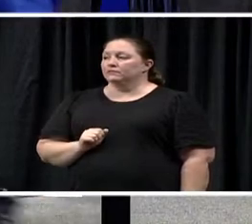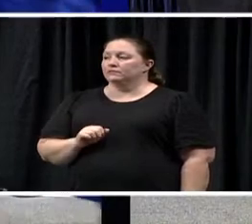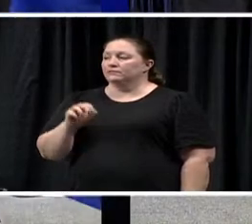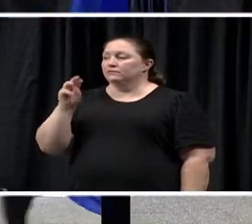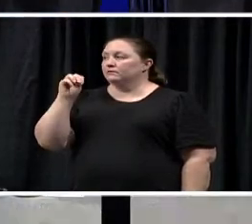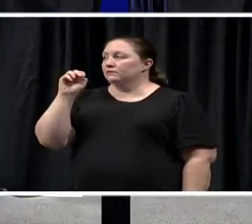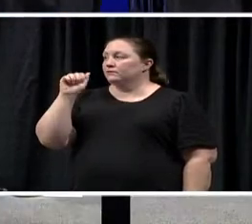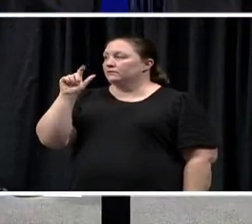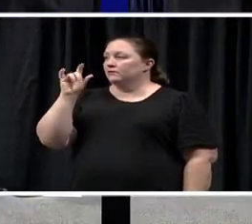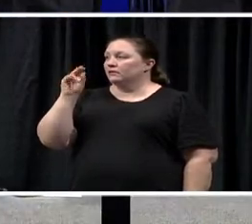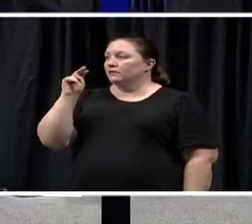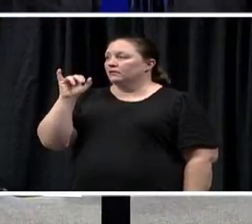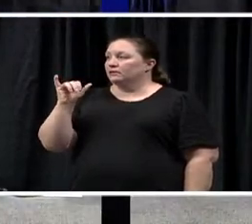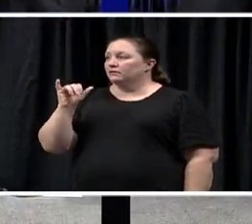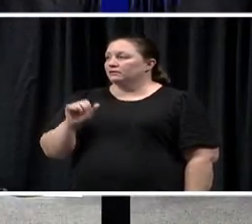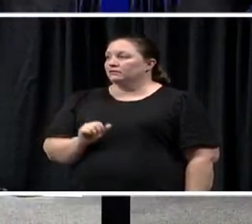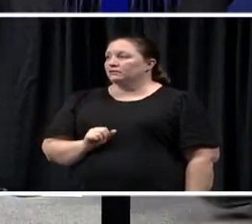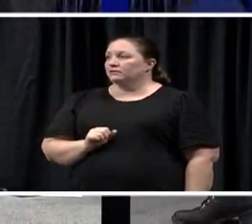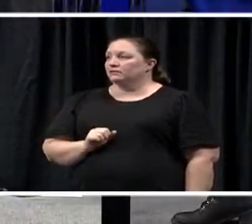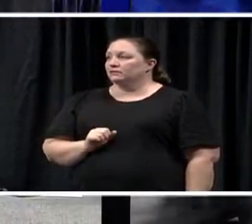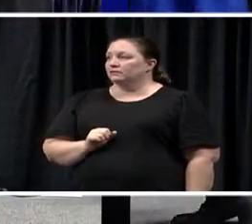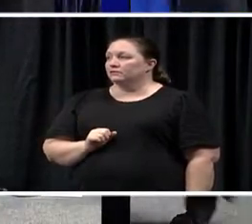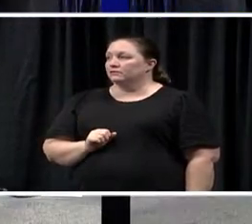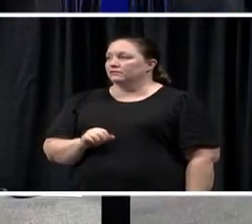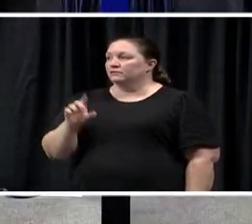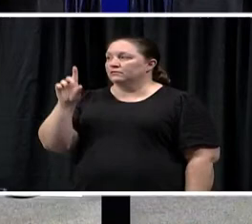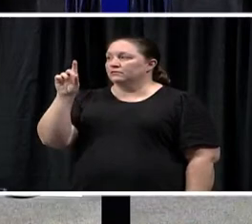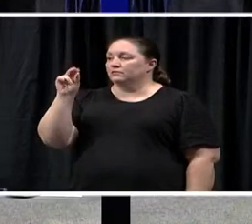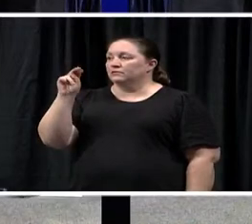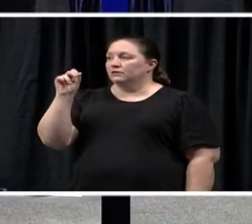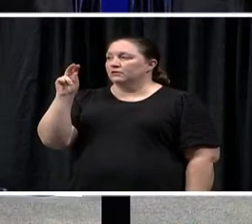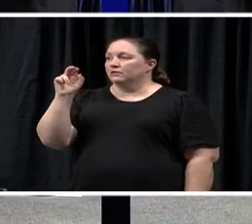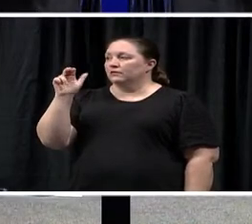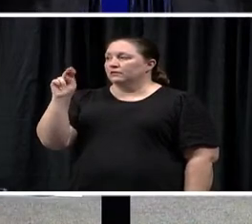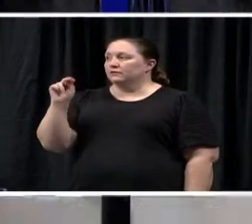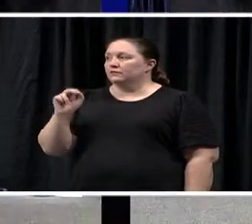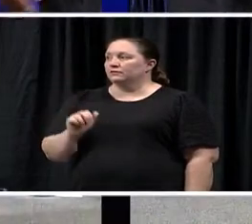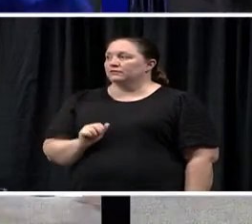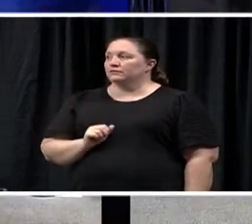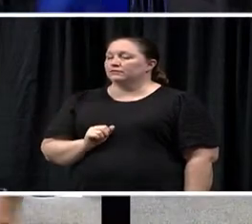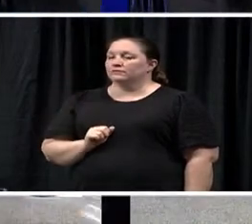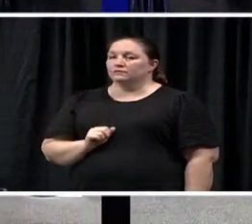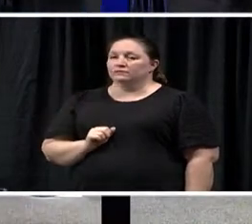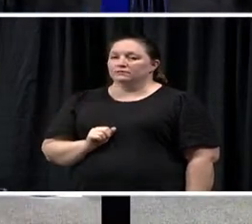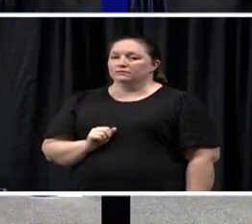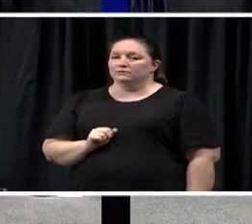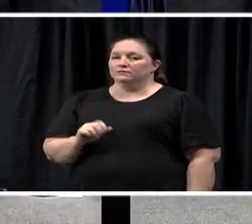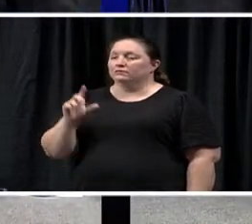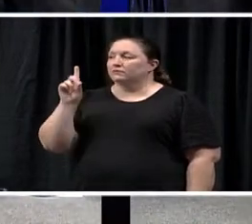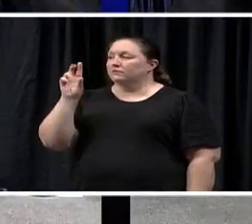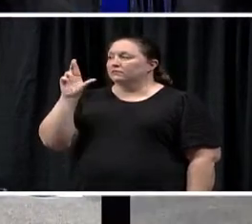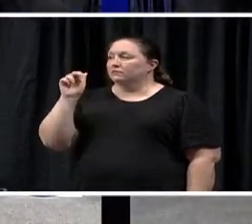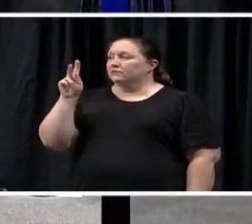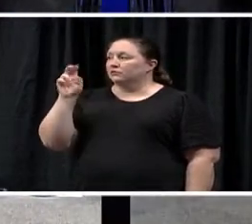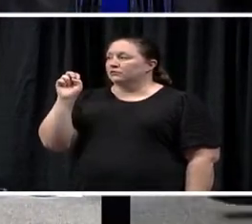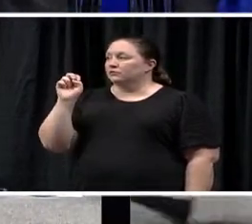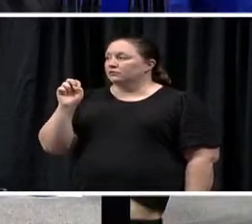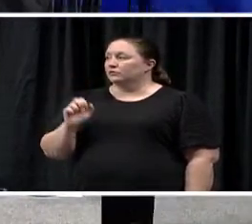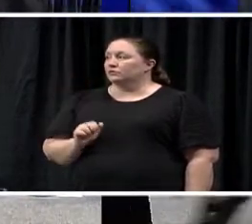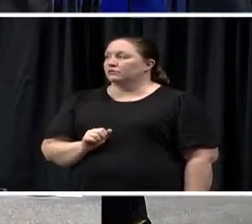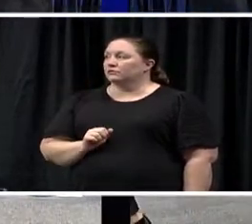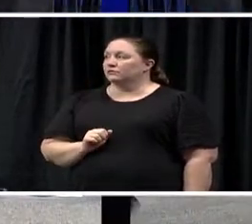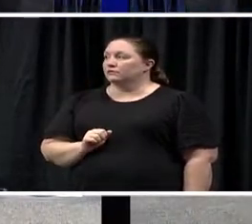Milani Denise Cobble. Donovan Lee Cowan. Drake Richard